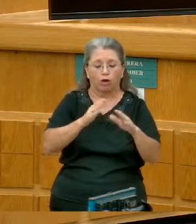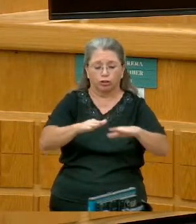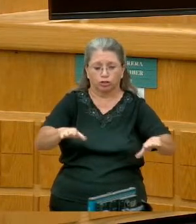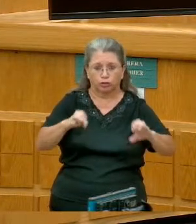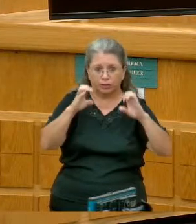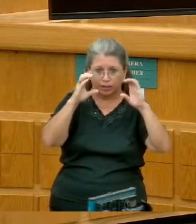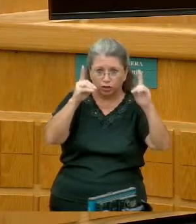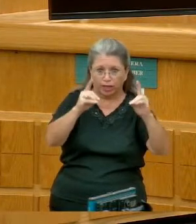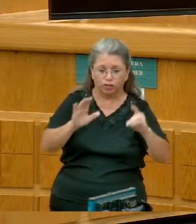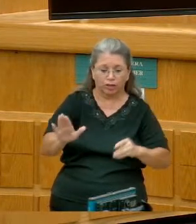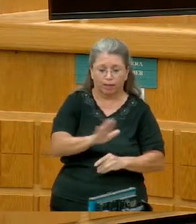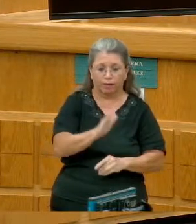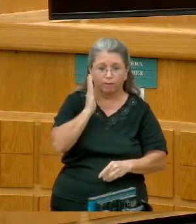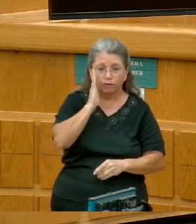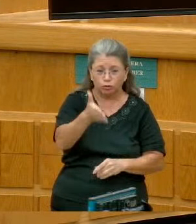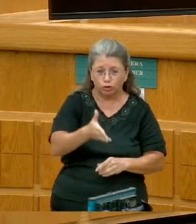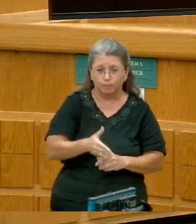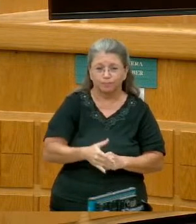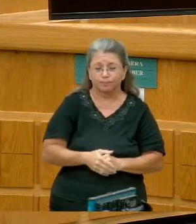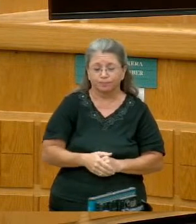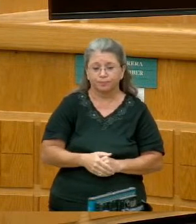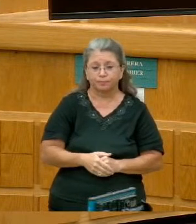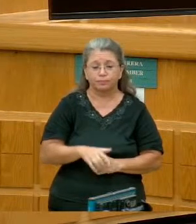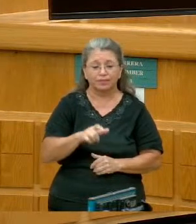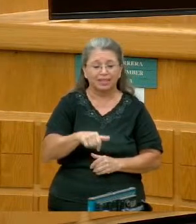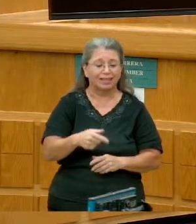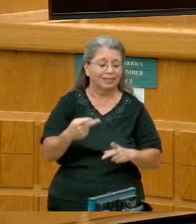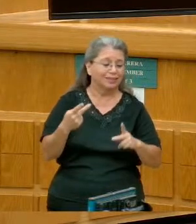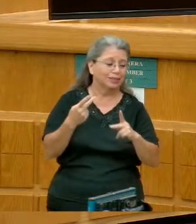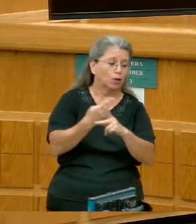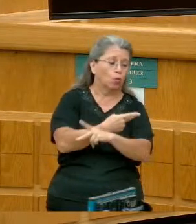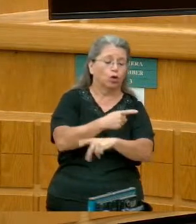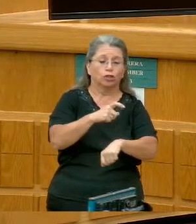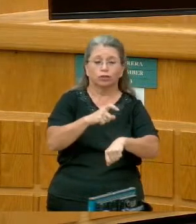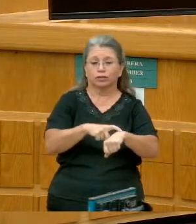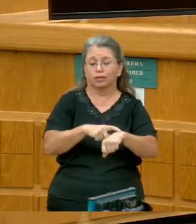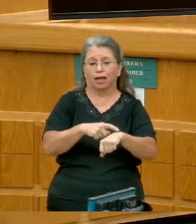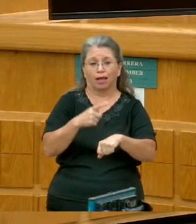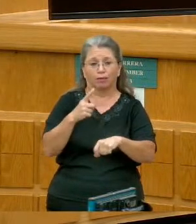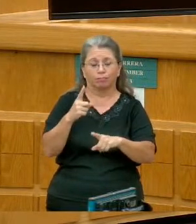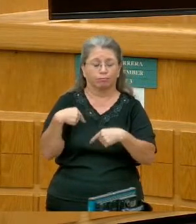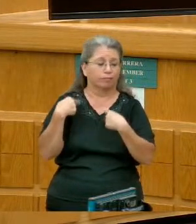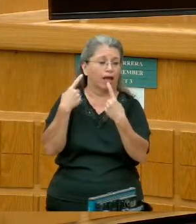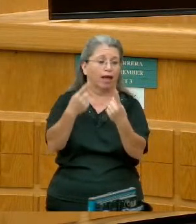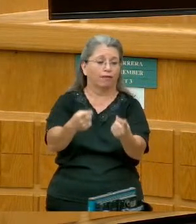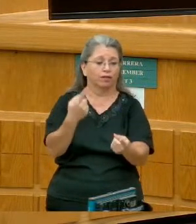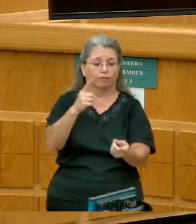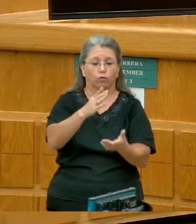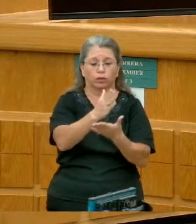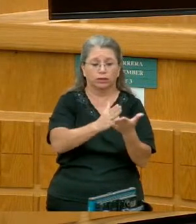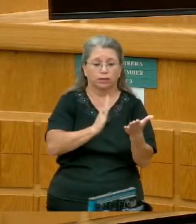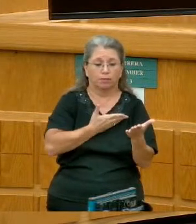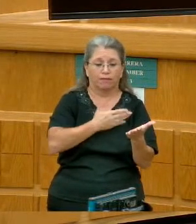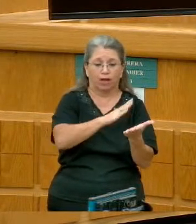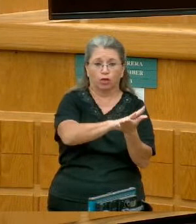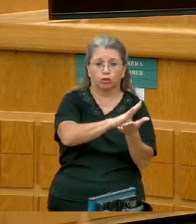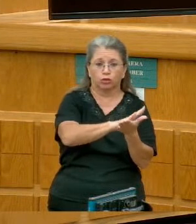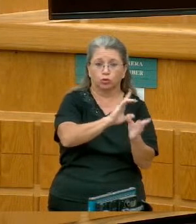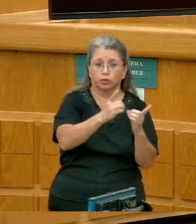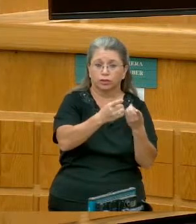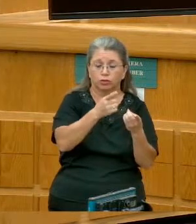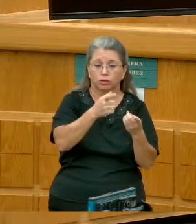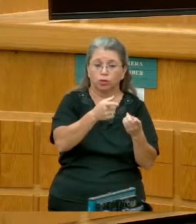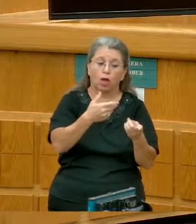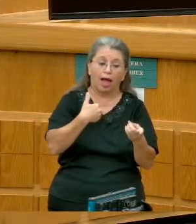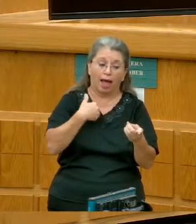future. This is the worst time ever, for example, for some of our school districts who do year-round